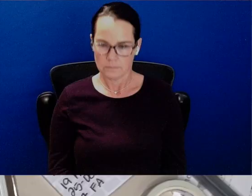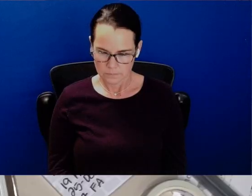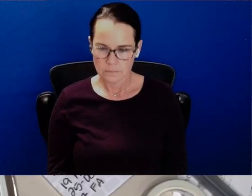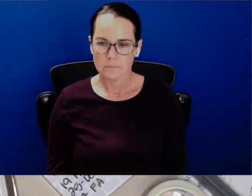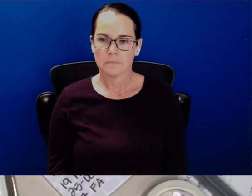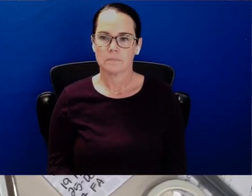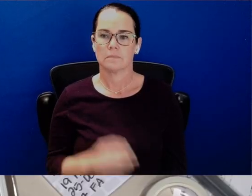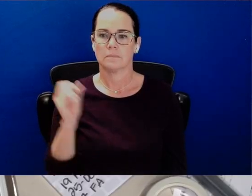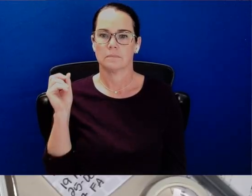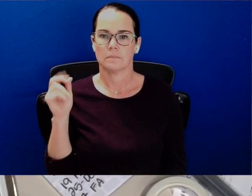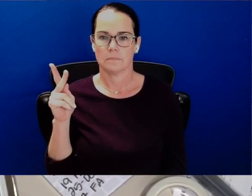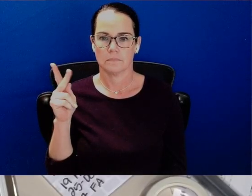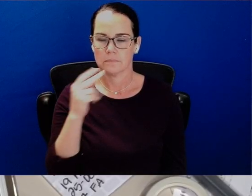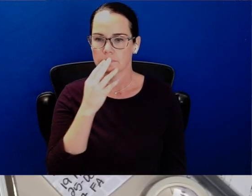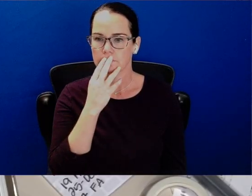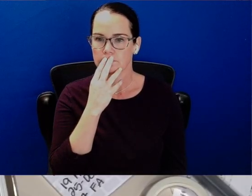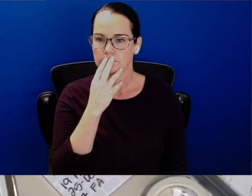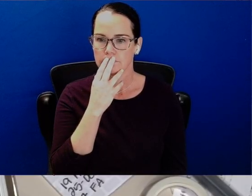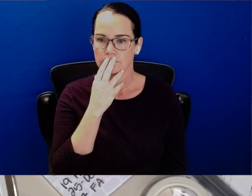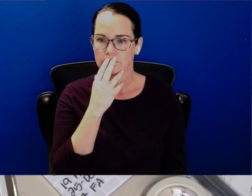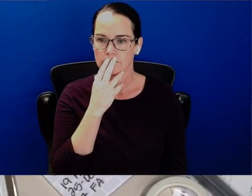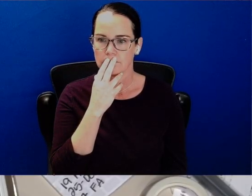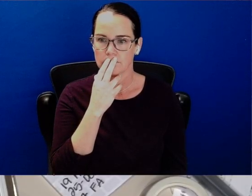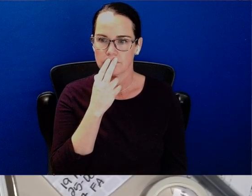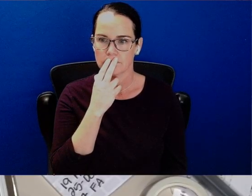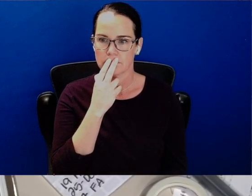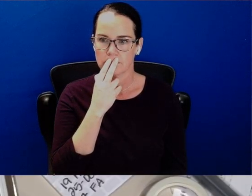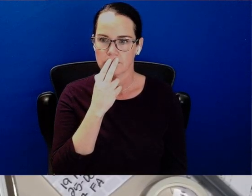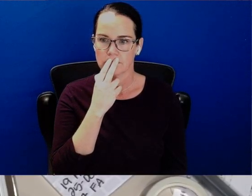Okay. All right.